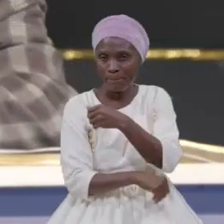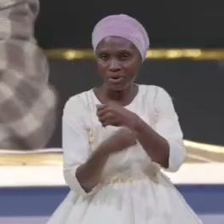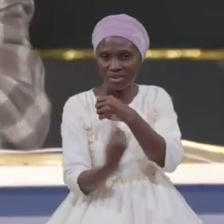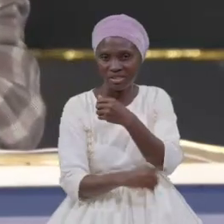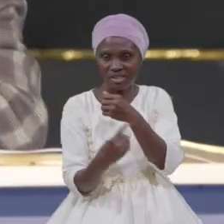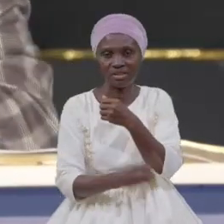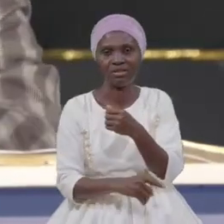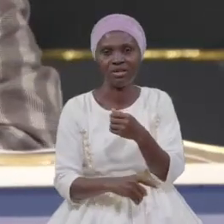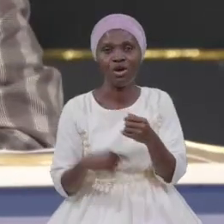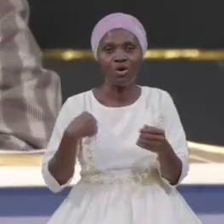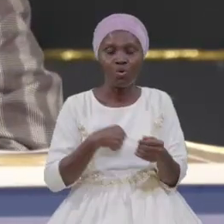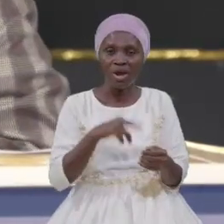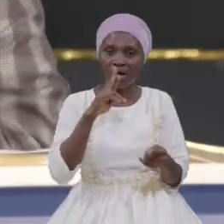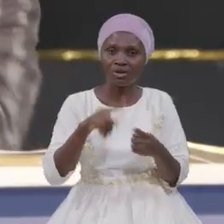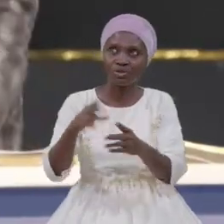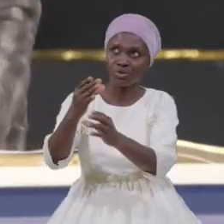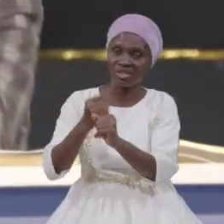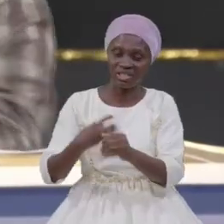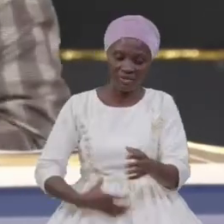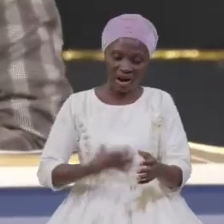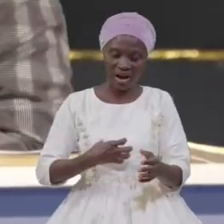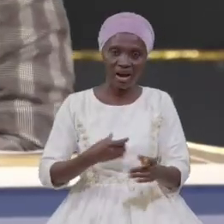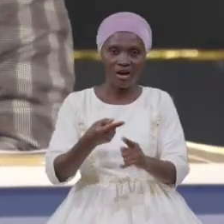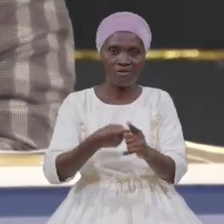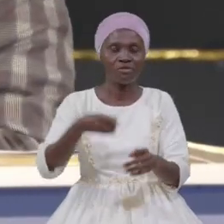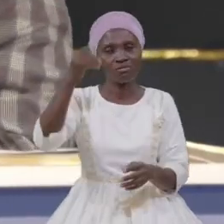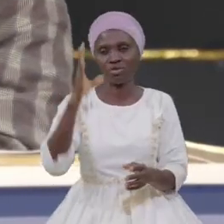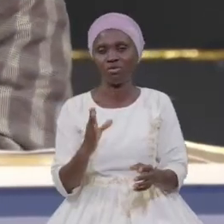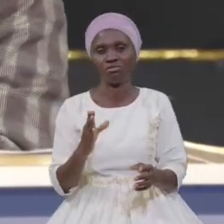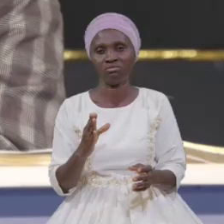Almighty. We merit the torment,